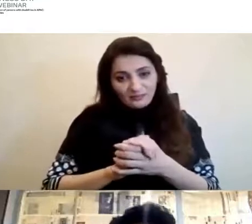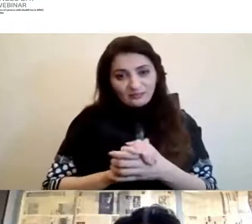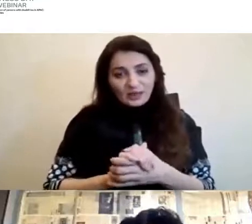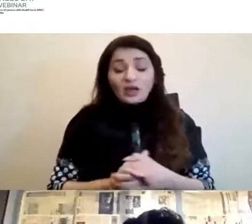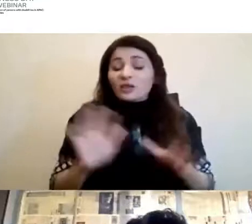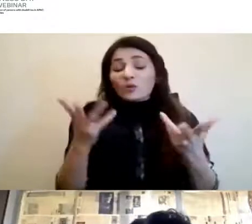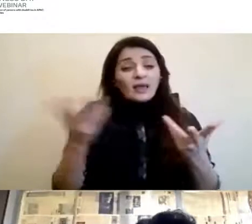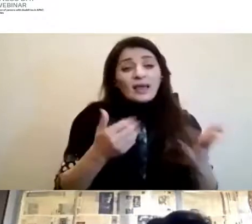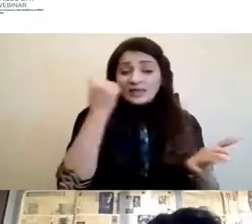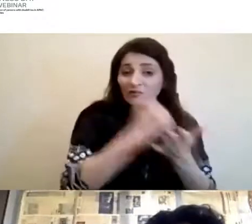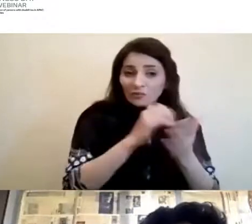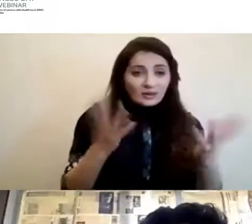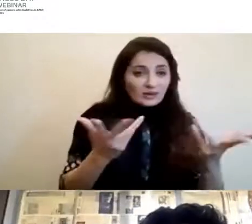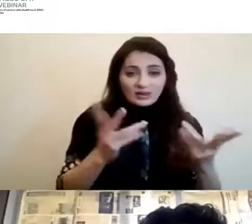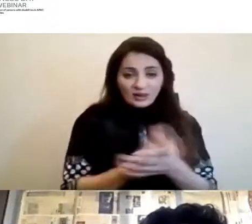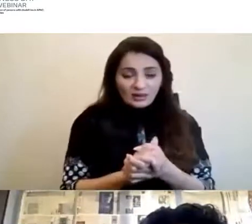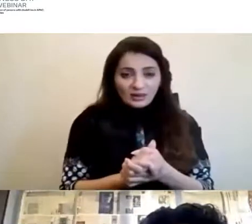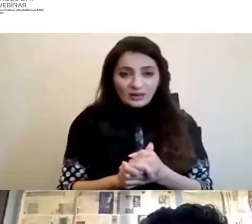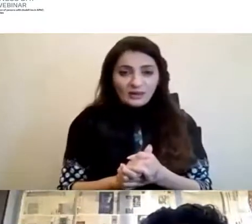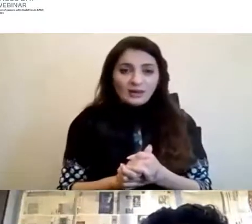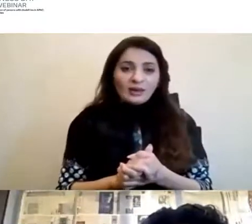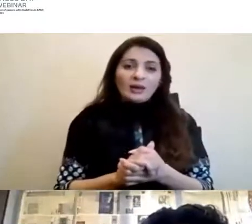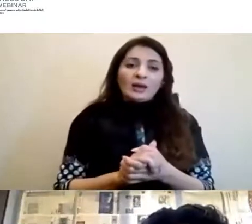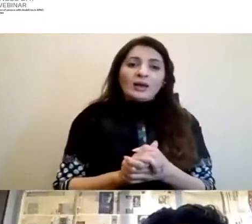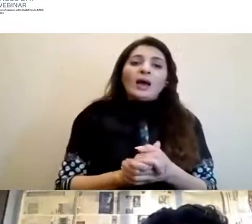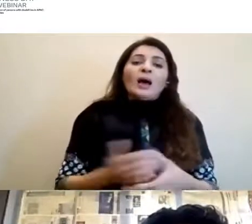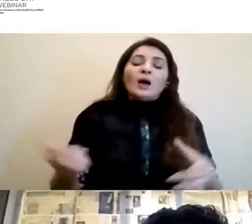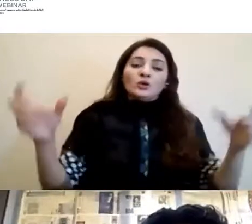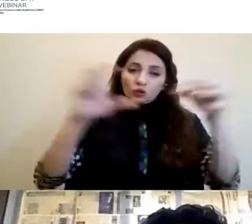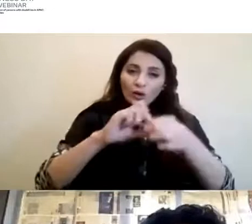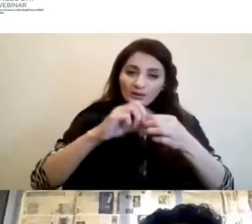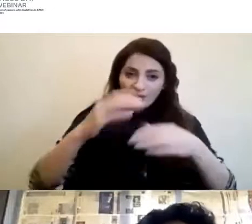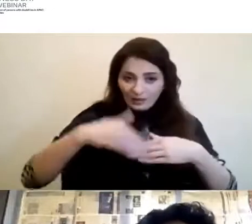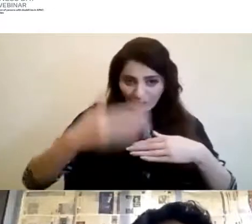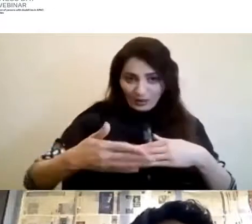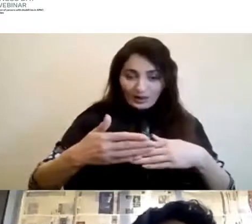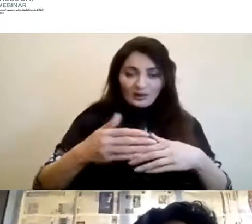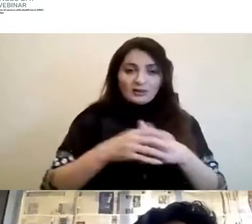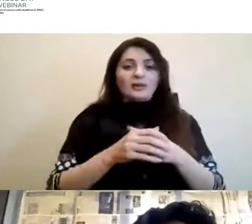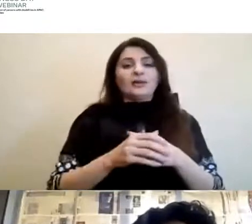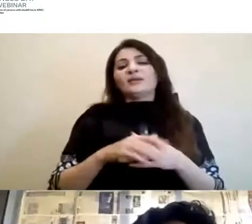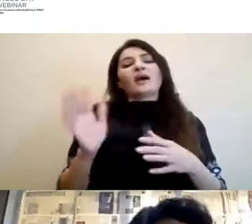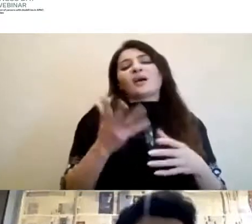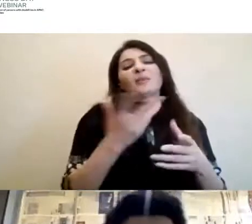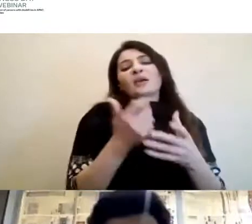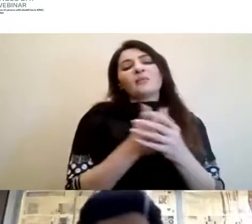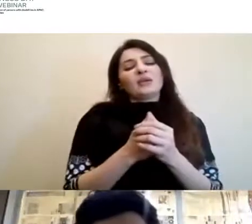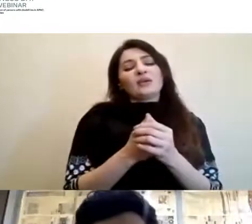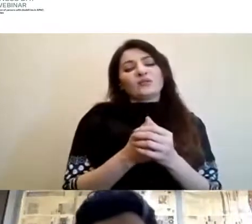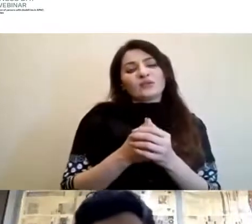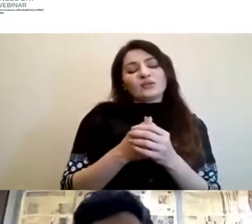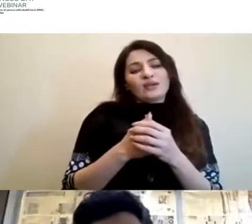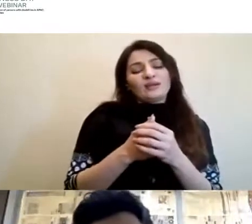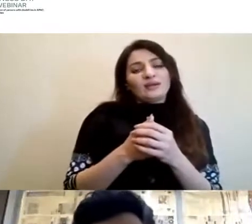implementing those. And after joining, and sometimes it was a joy and sometimes it was a challenge speaking to some companies.